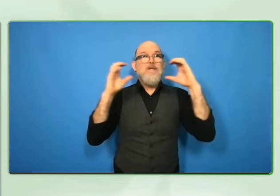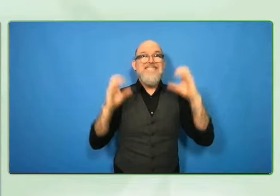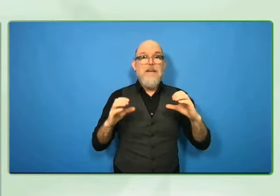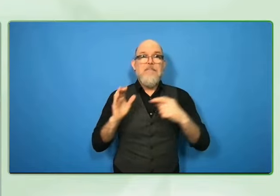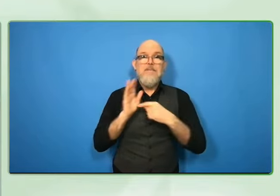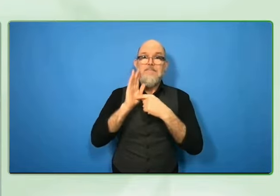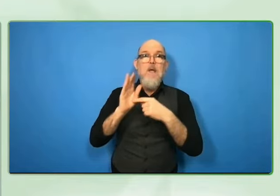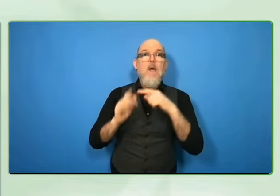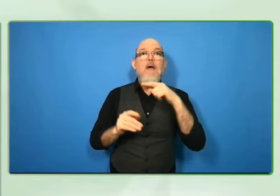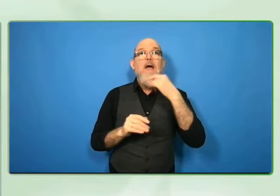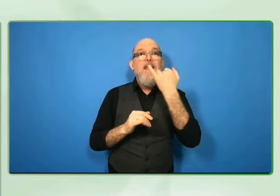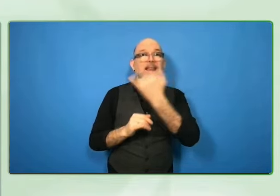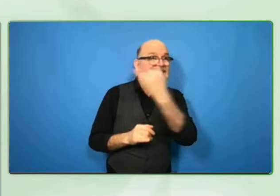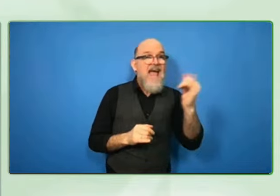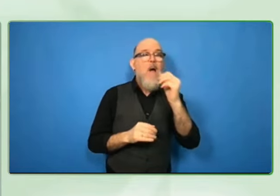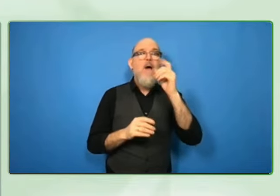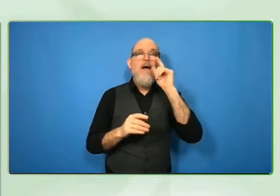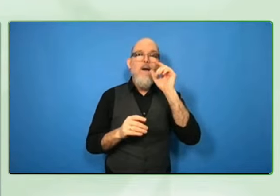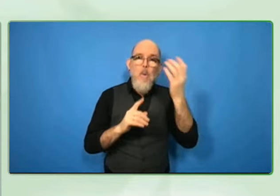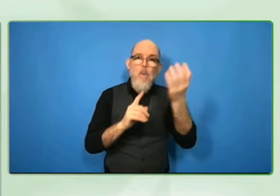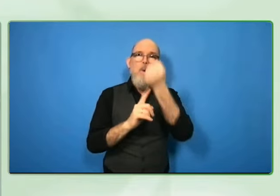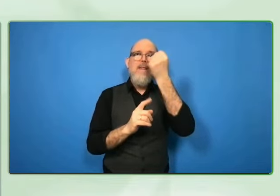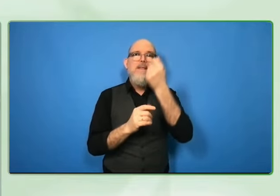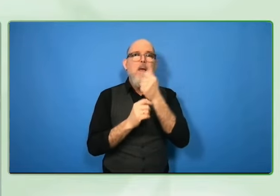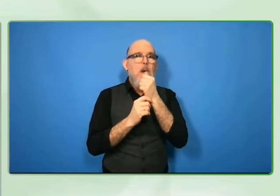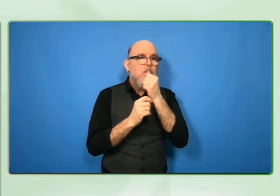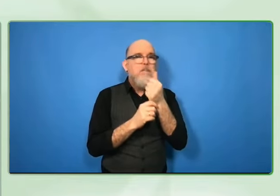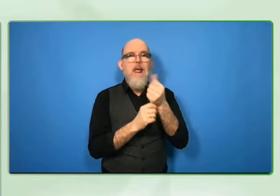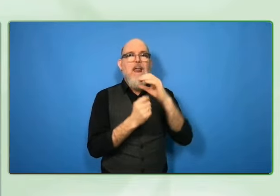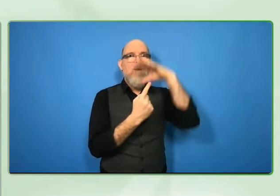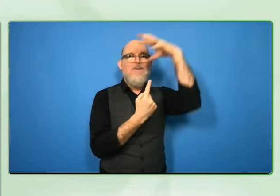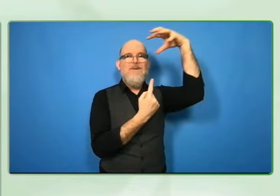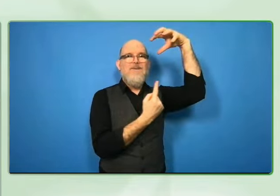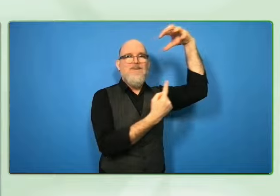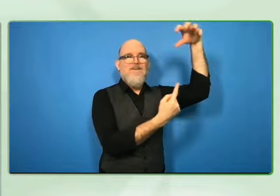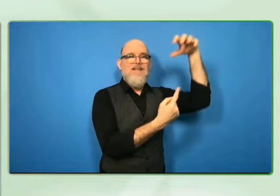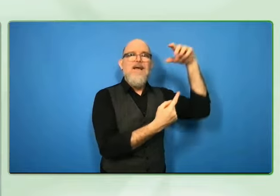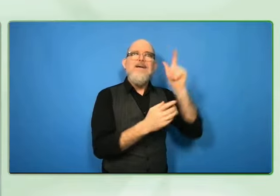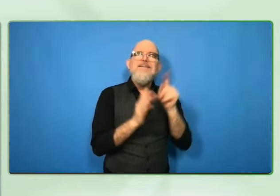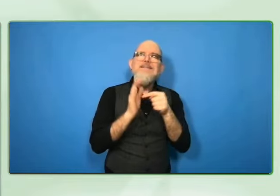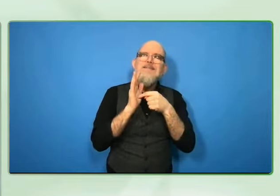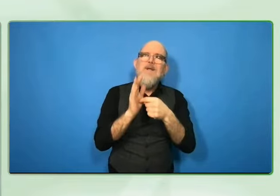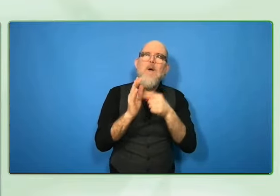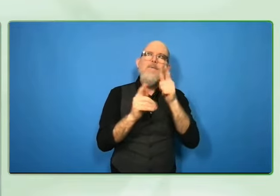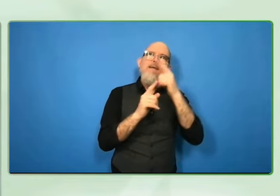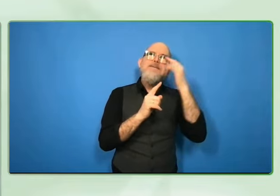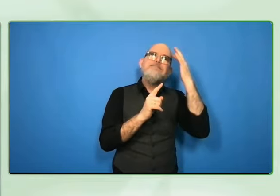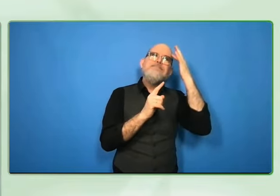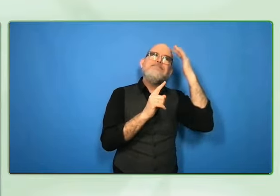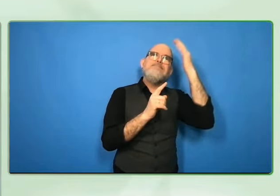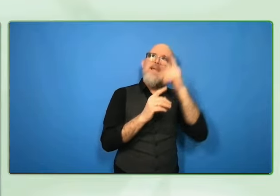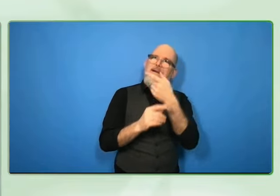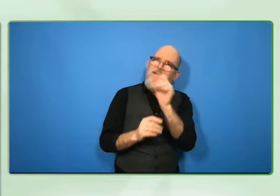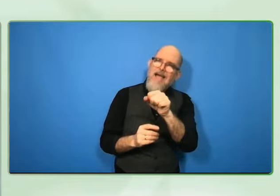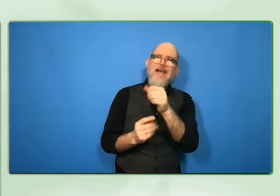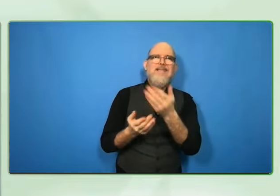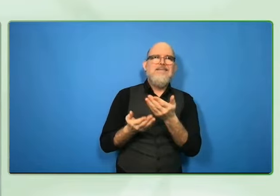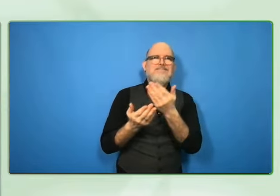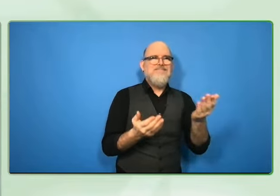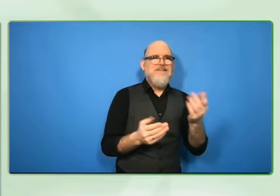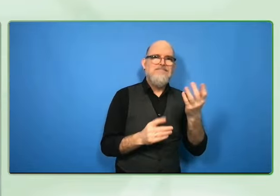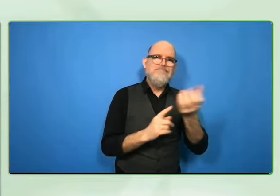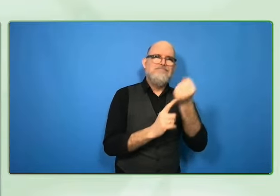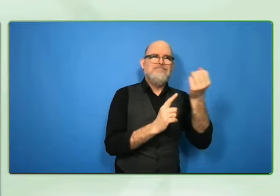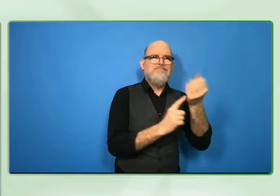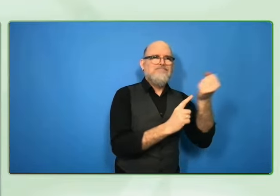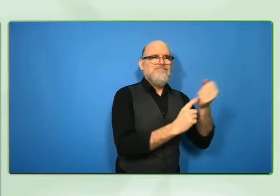corporate landscape and in the wider world, right? So I hear it all the time, also from my peers in other companies. Our leaders, while